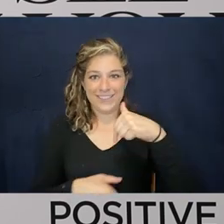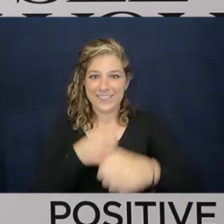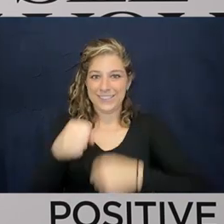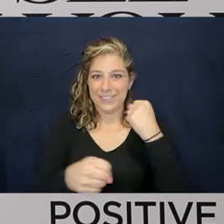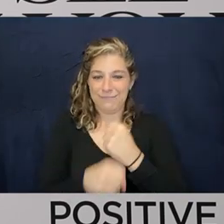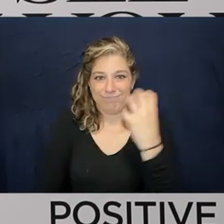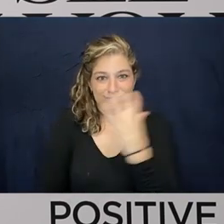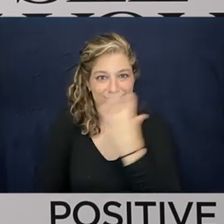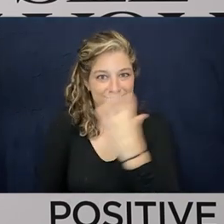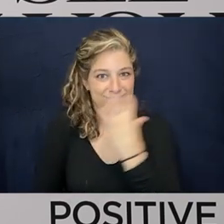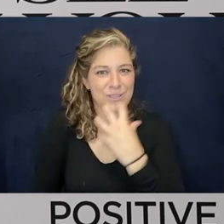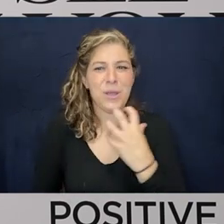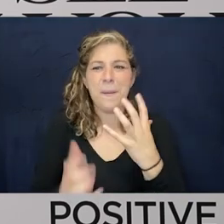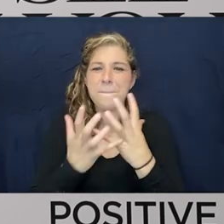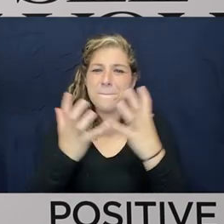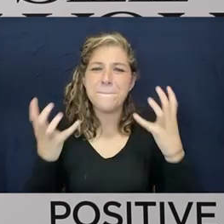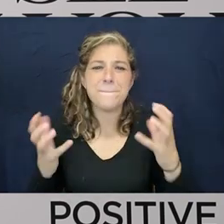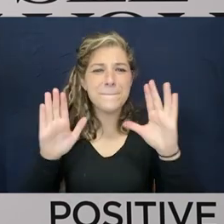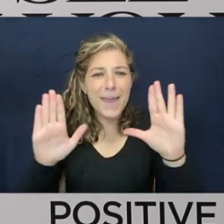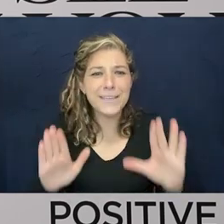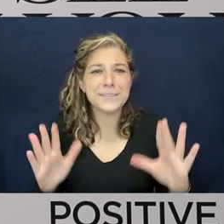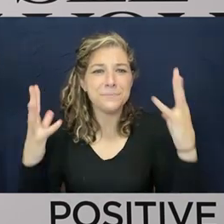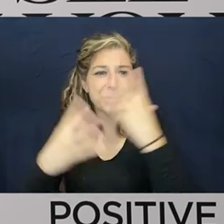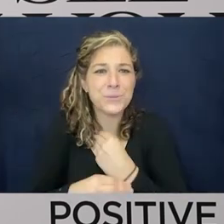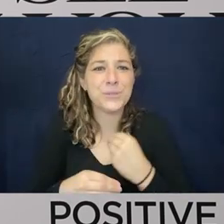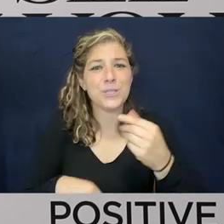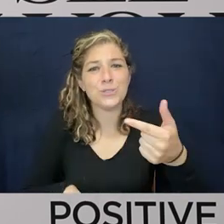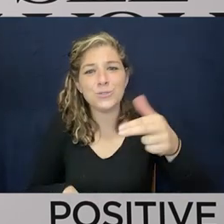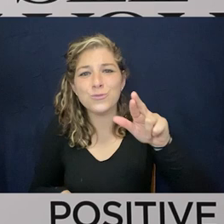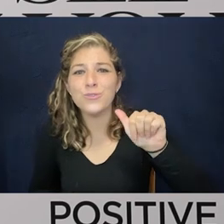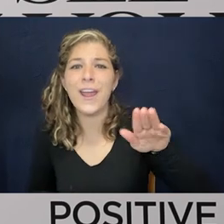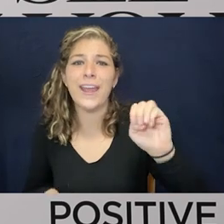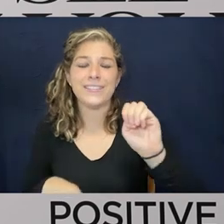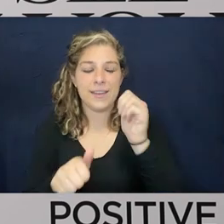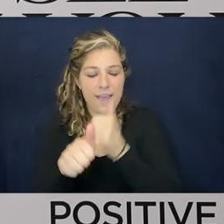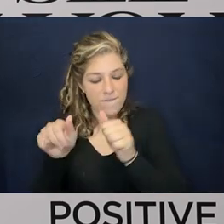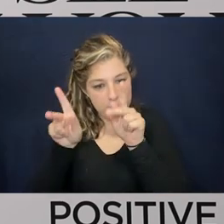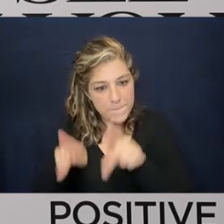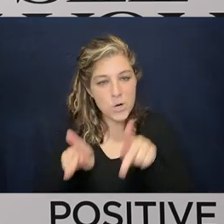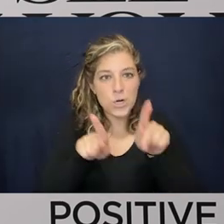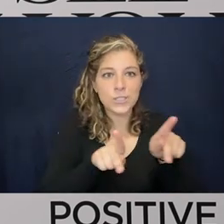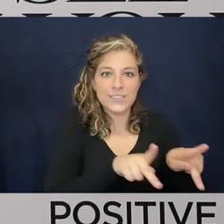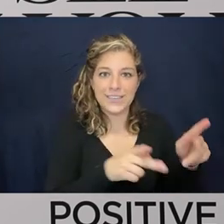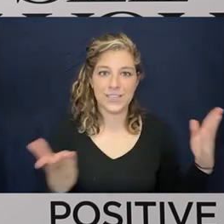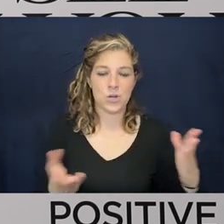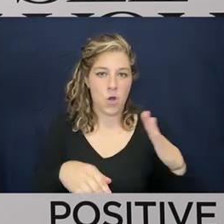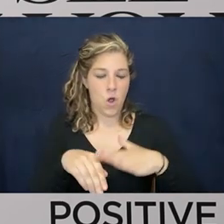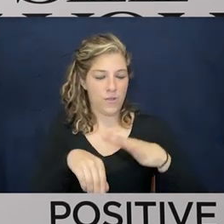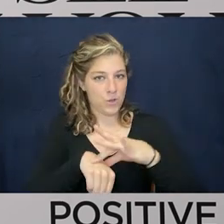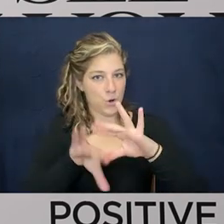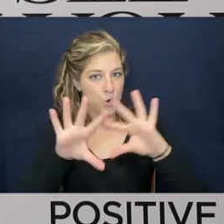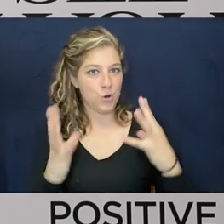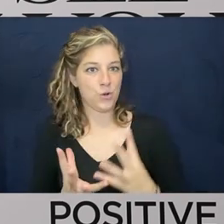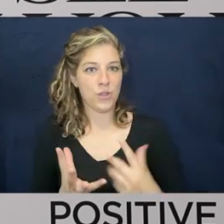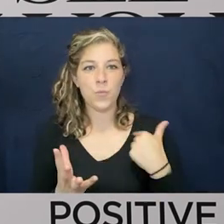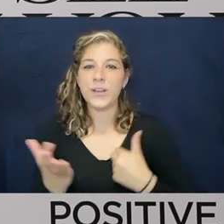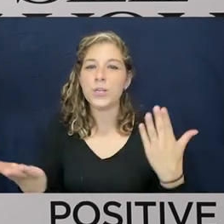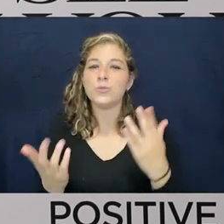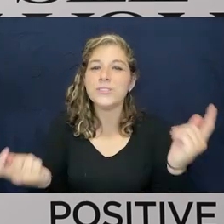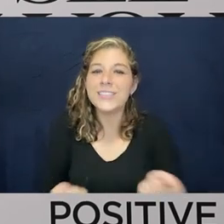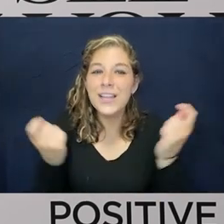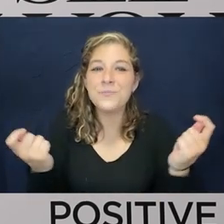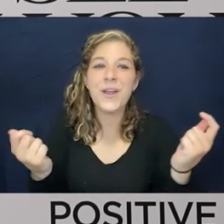joining us this year. There is such amazing beauty and grace in every single person on this planet, and we are